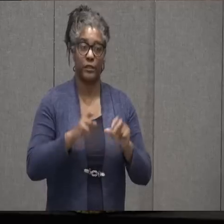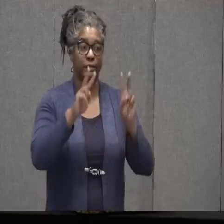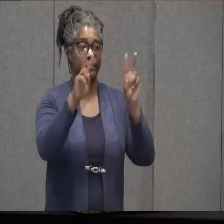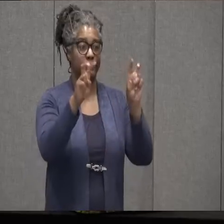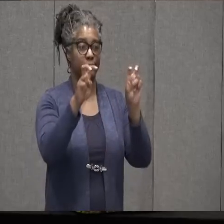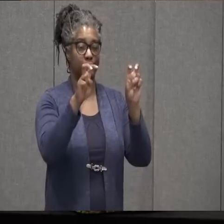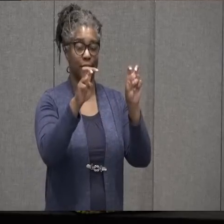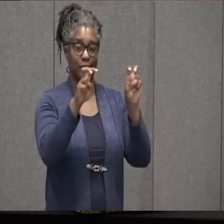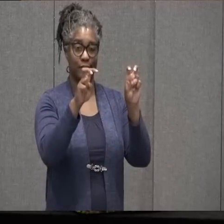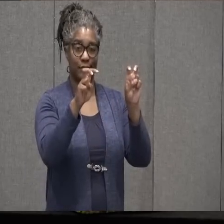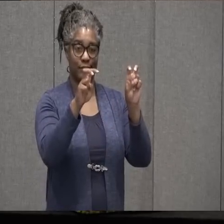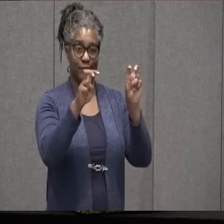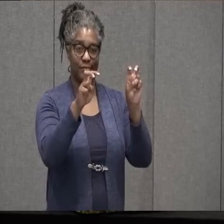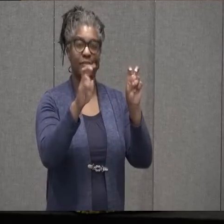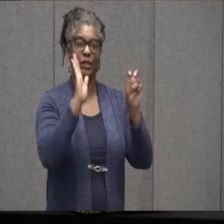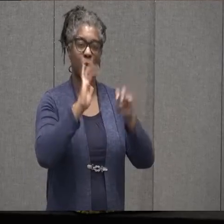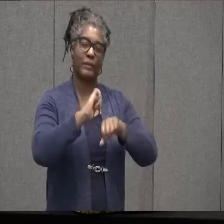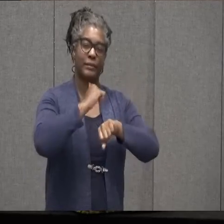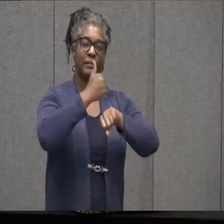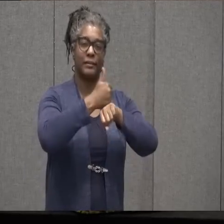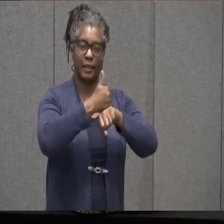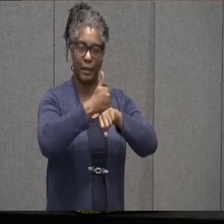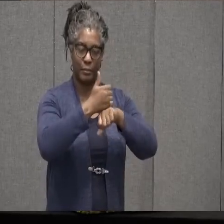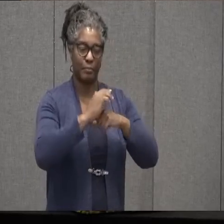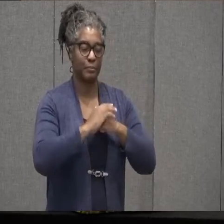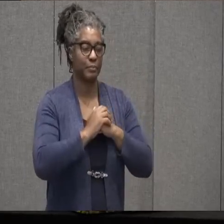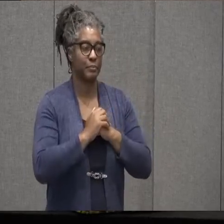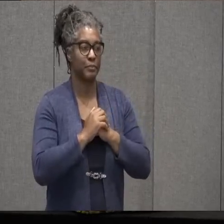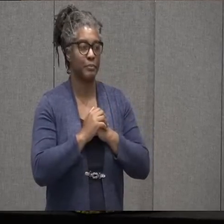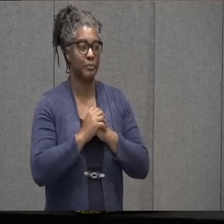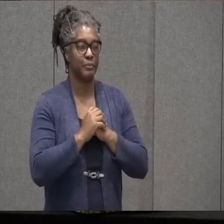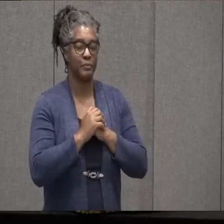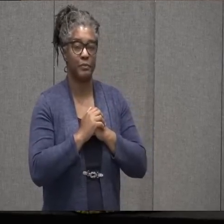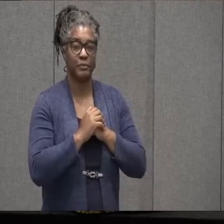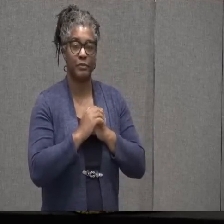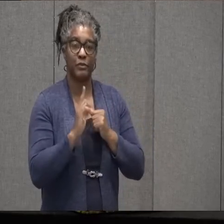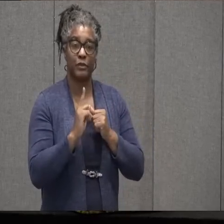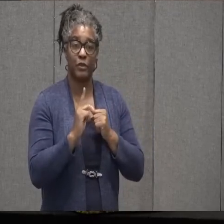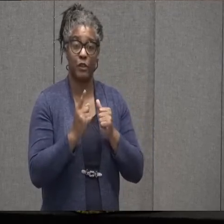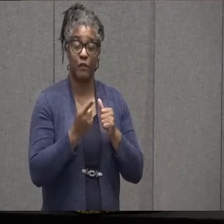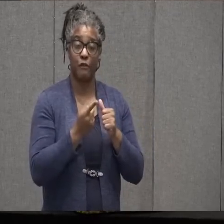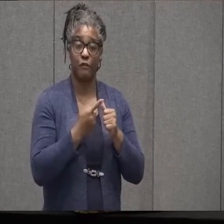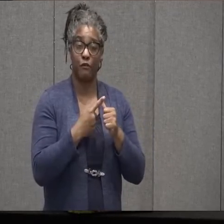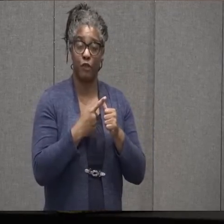So mine is called Change. And look at this first word,